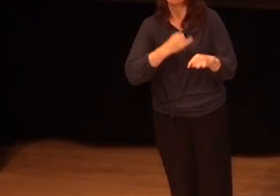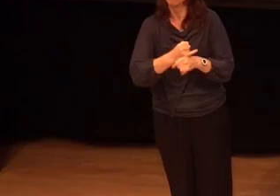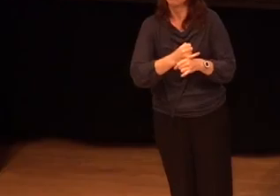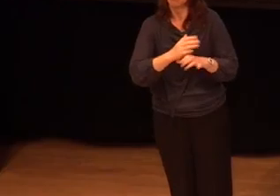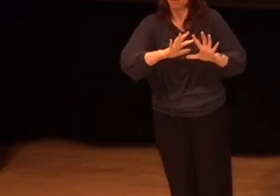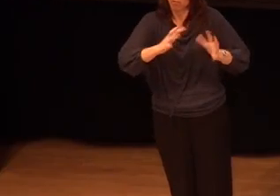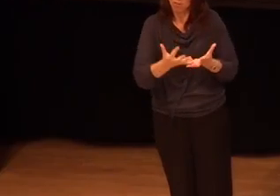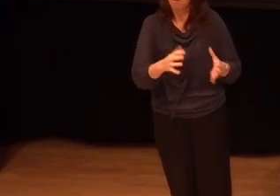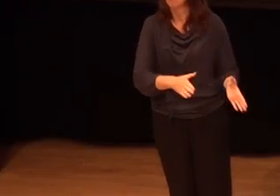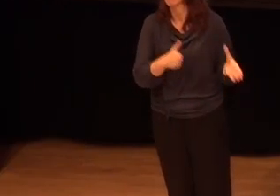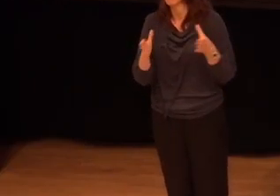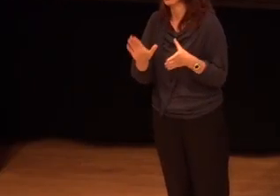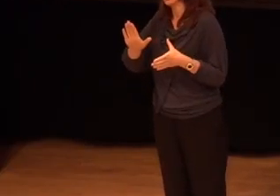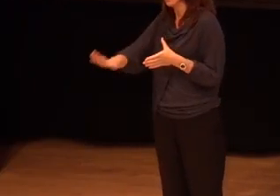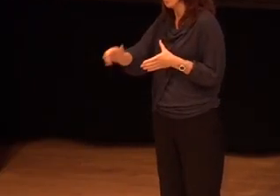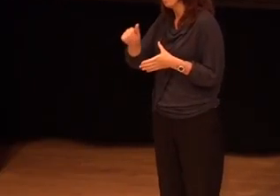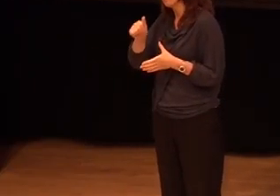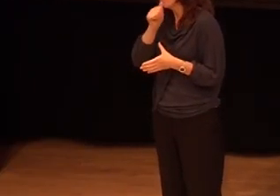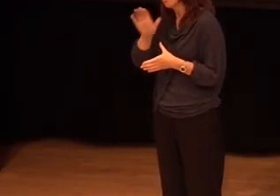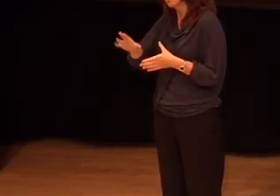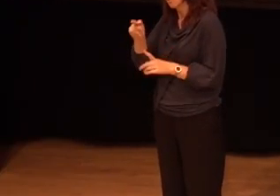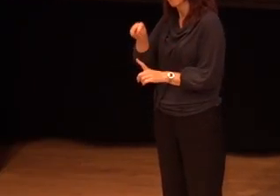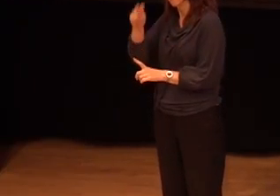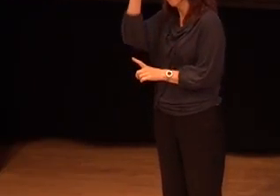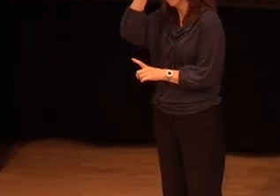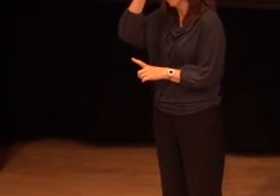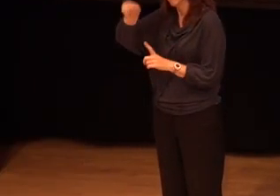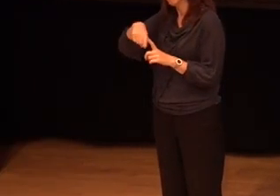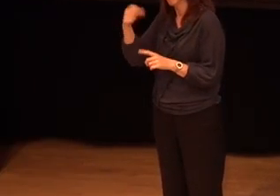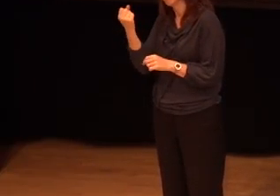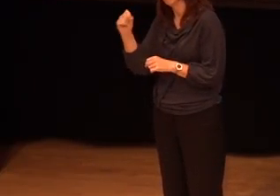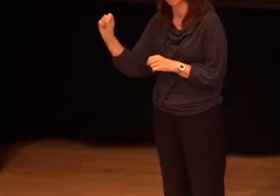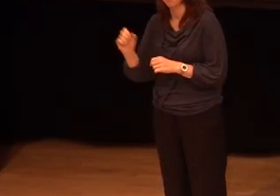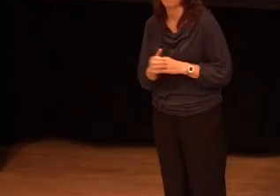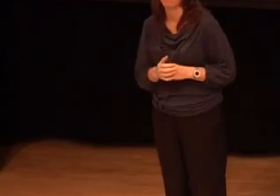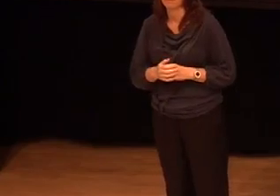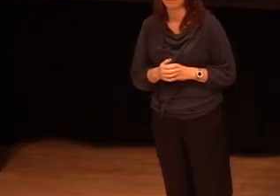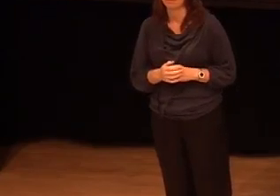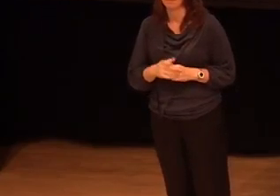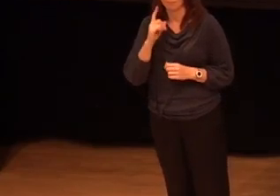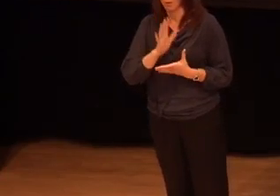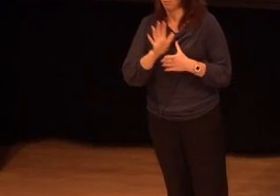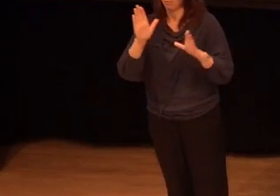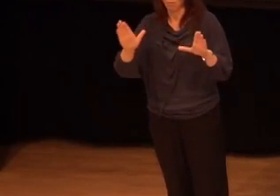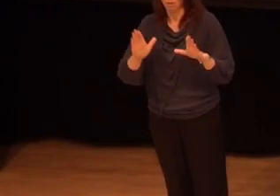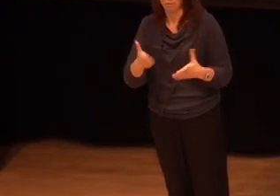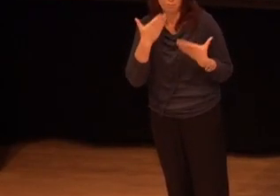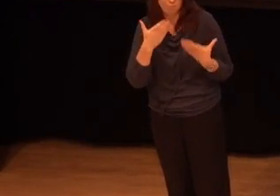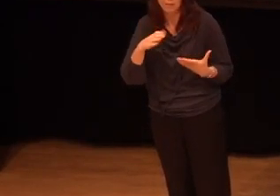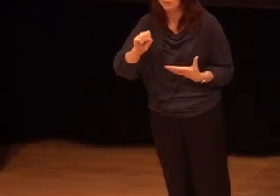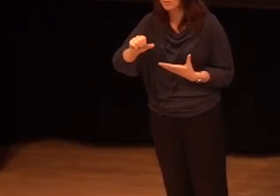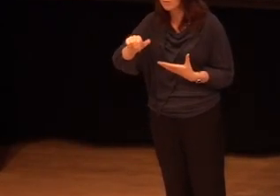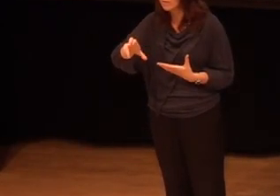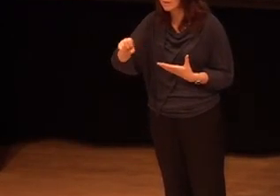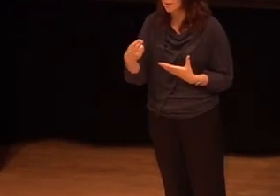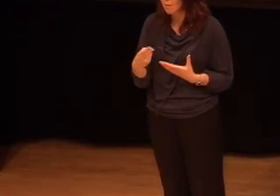and your personal slice of the movement. Okay. It was wonderful, and thank you, Sarah,